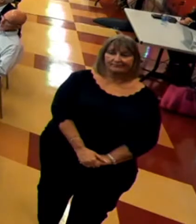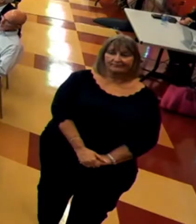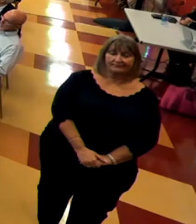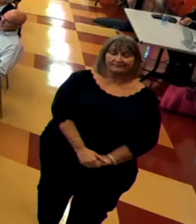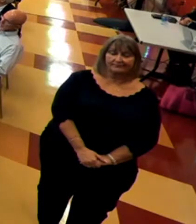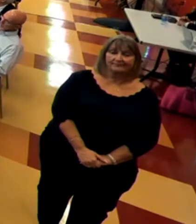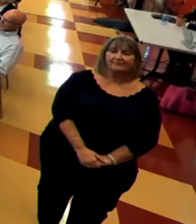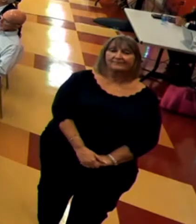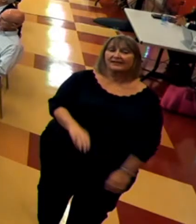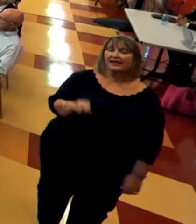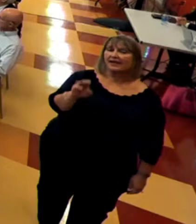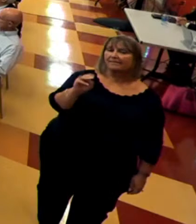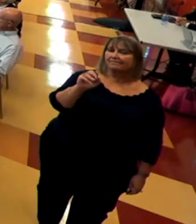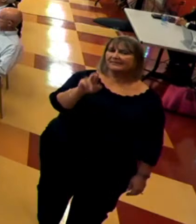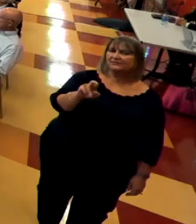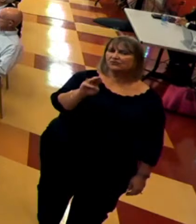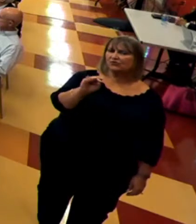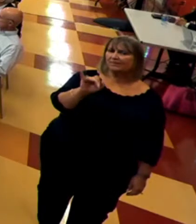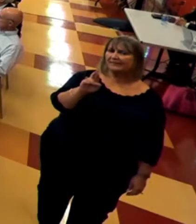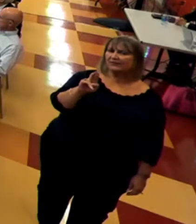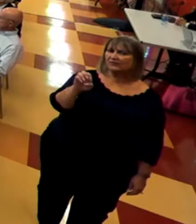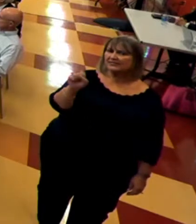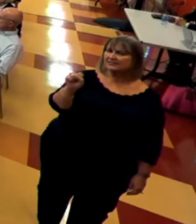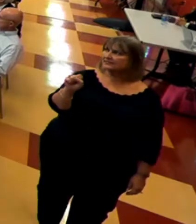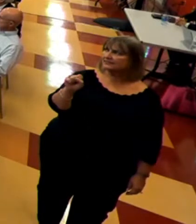Mr. Ramirez.